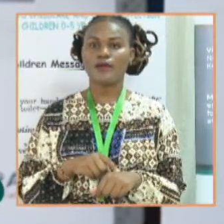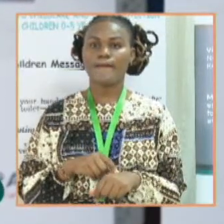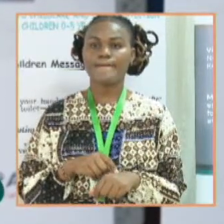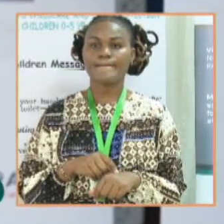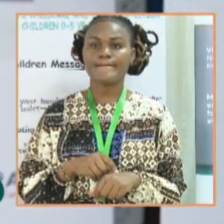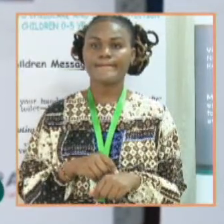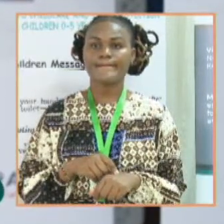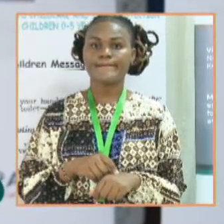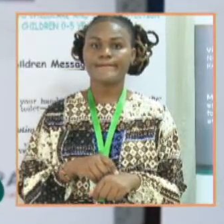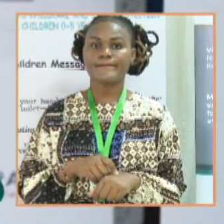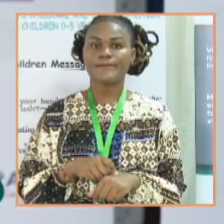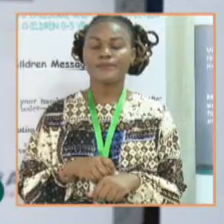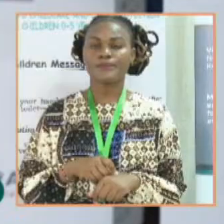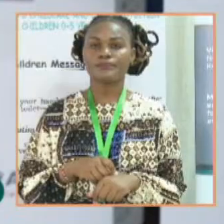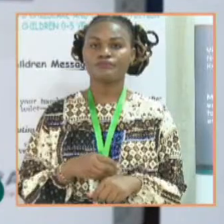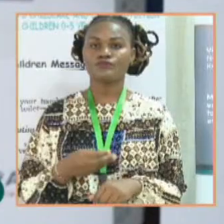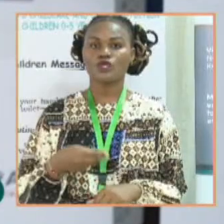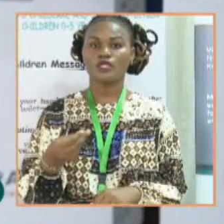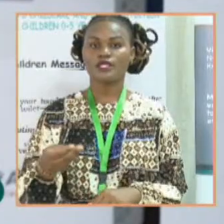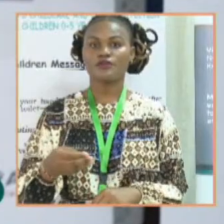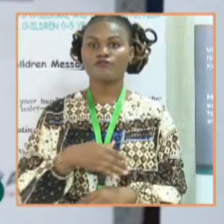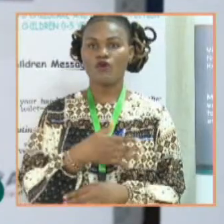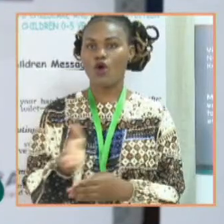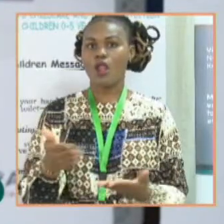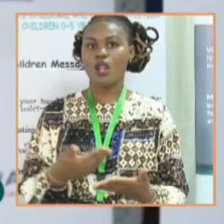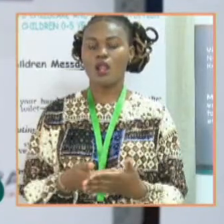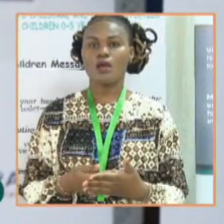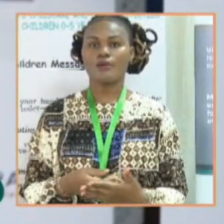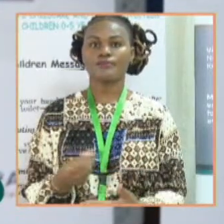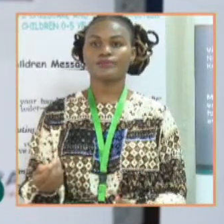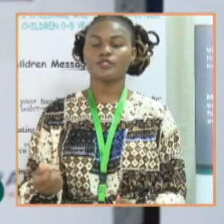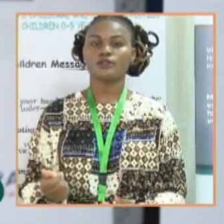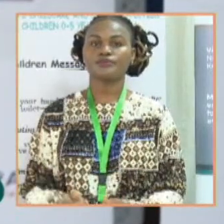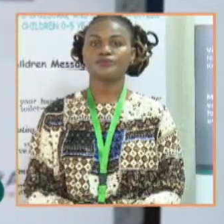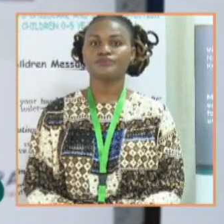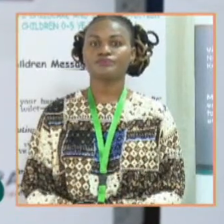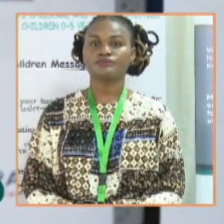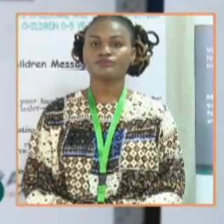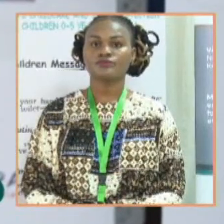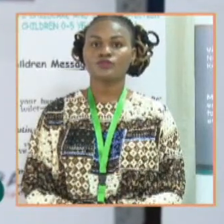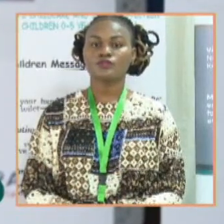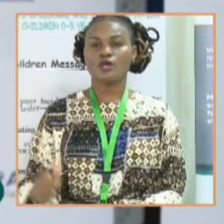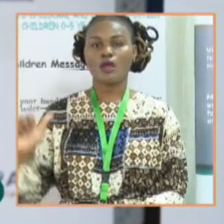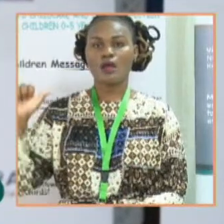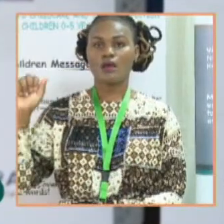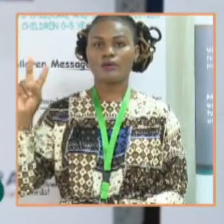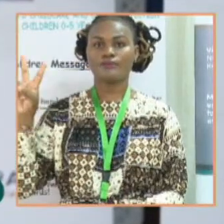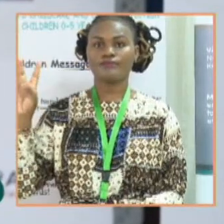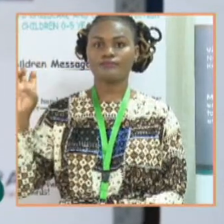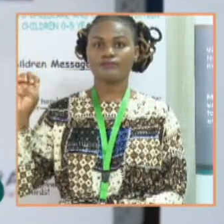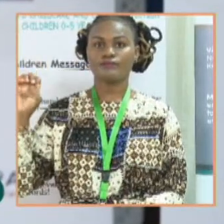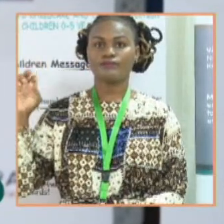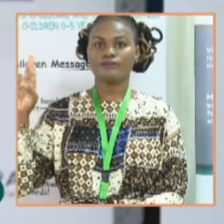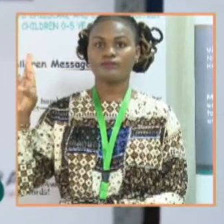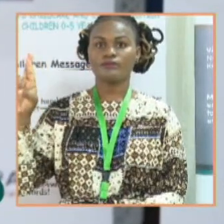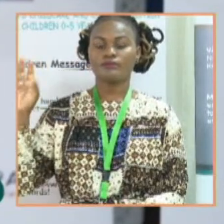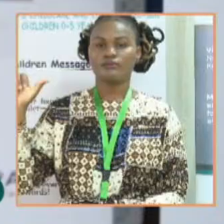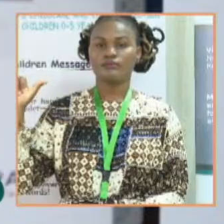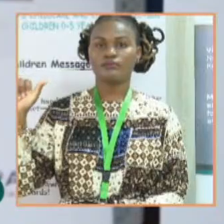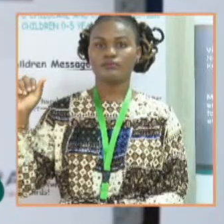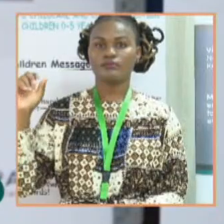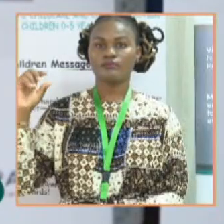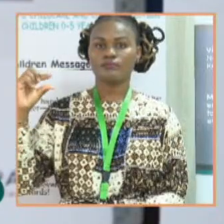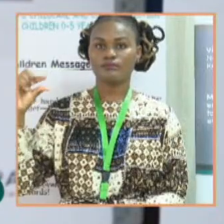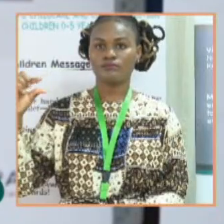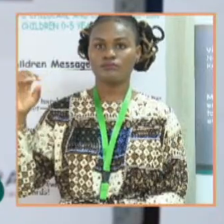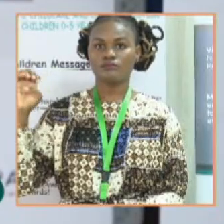it allocated all of it? So what we found also is that on average is from 61% to